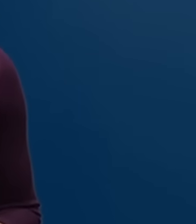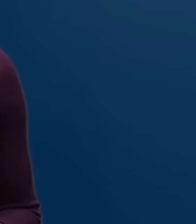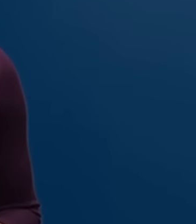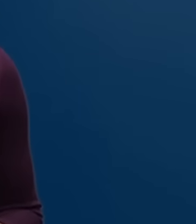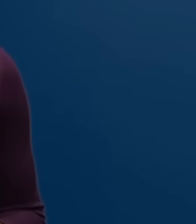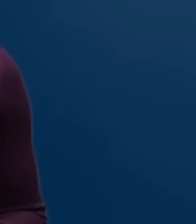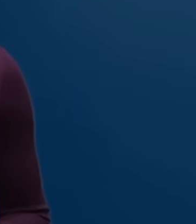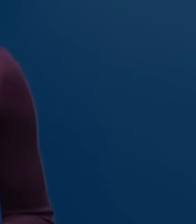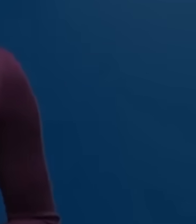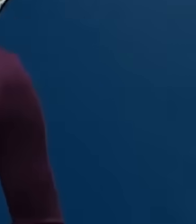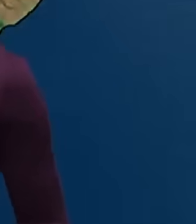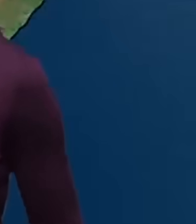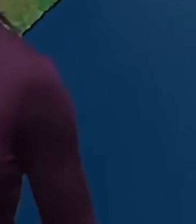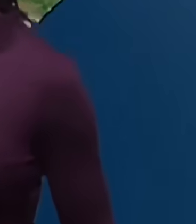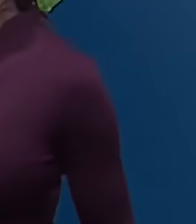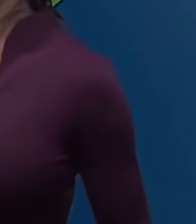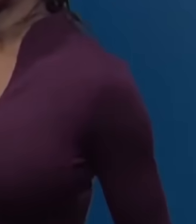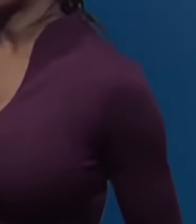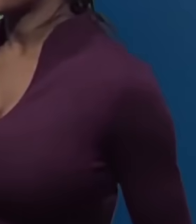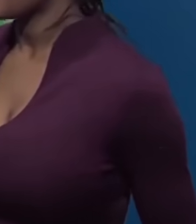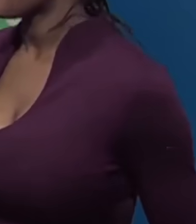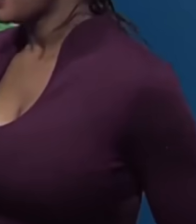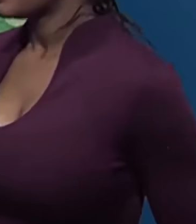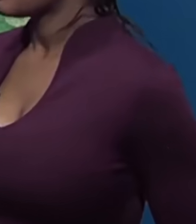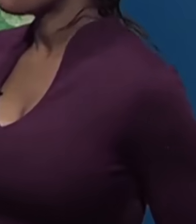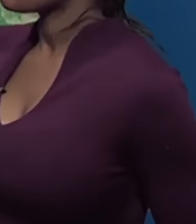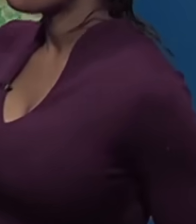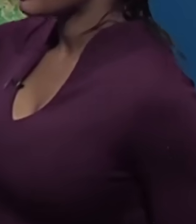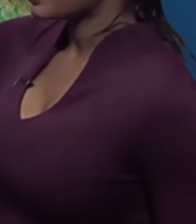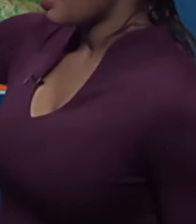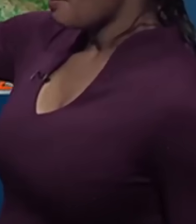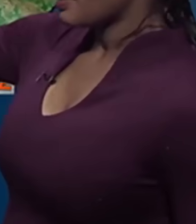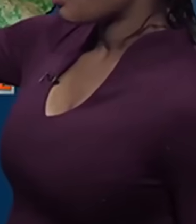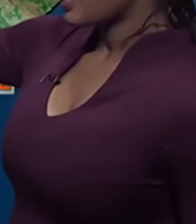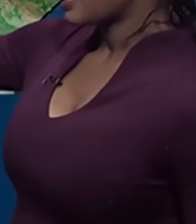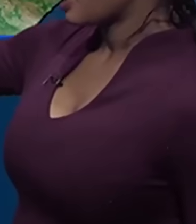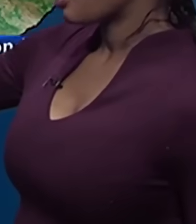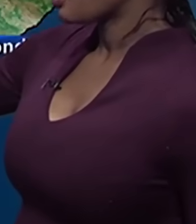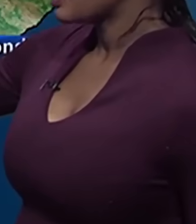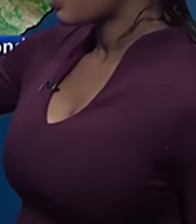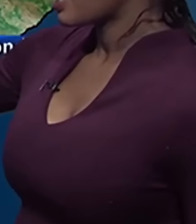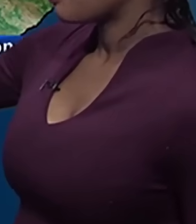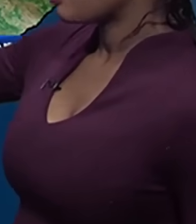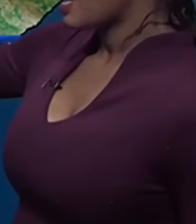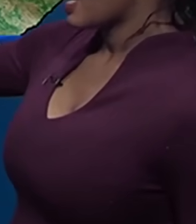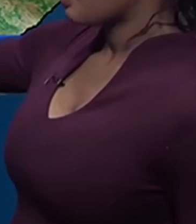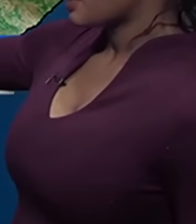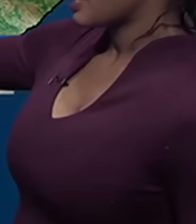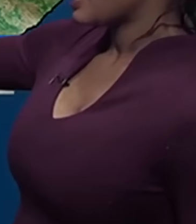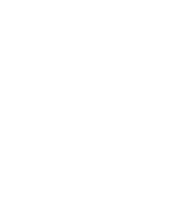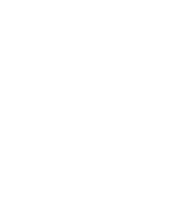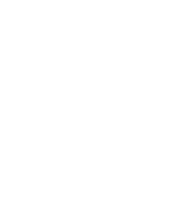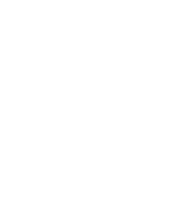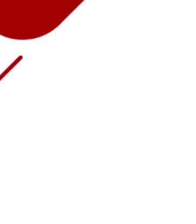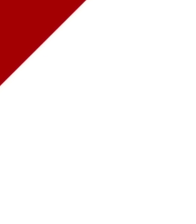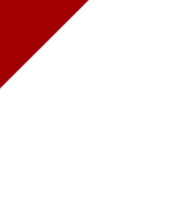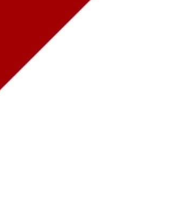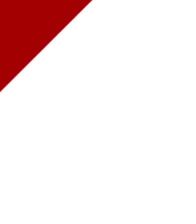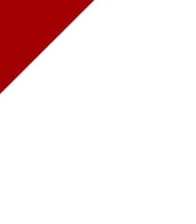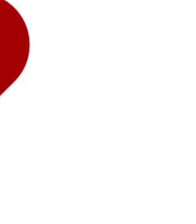a go di le 26 Eastern Cape le teng mo provinceng Maletswa e tla nna le gone go itemogela pula ka diperesente di le